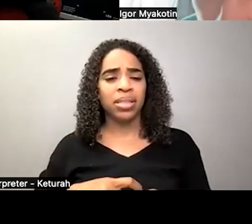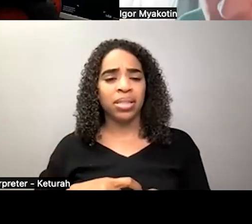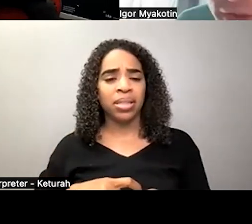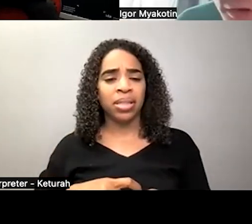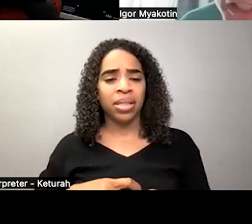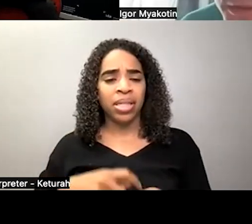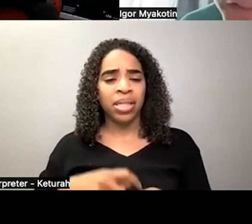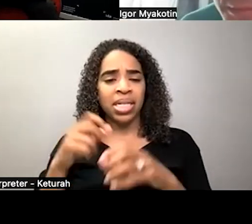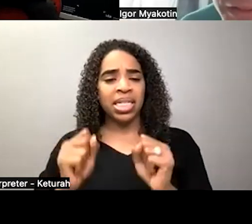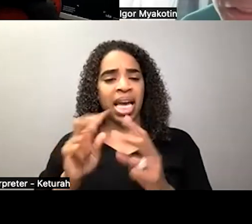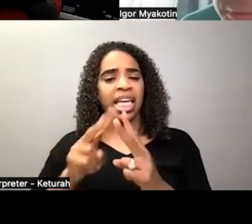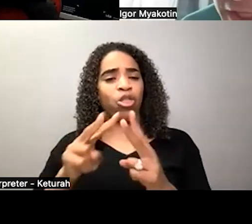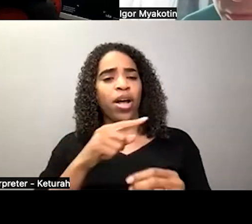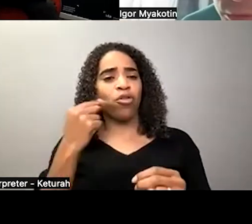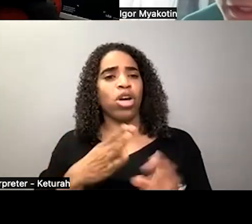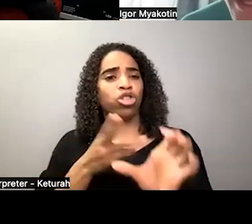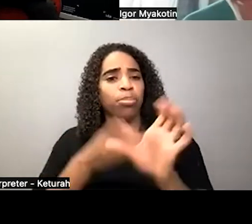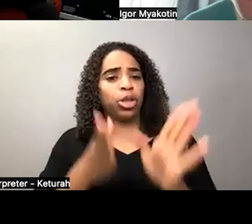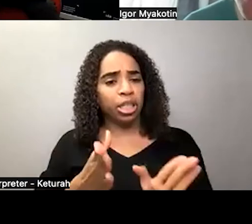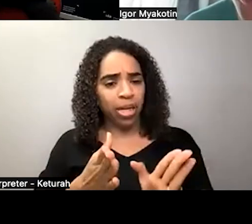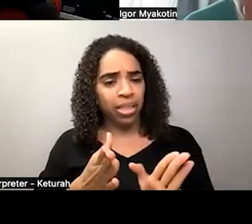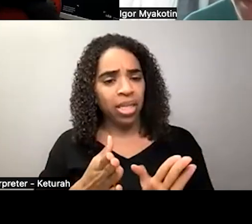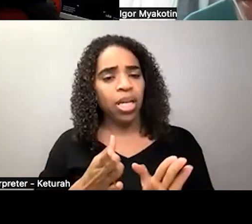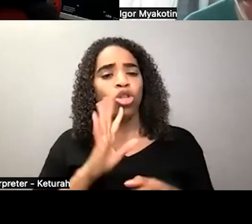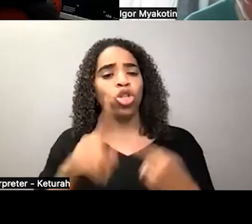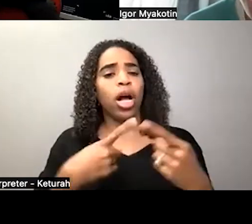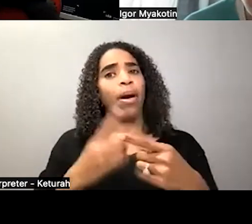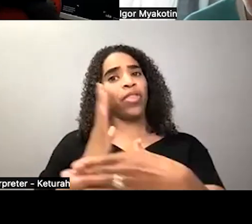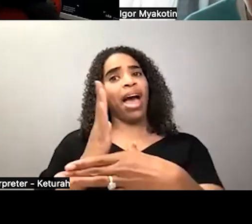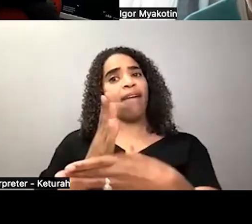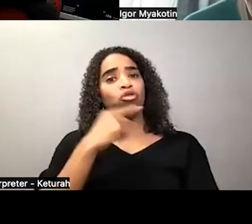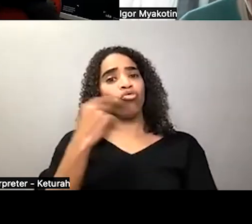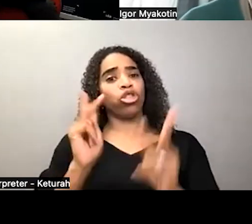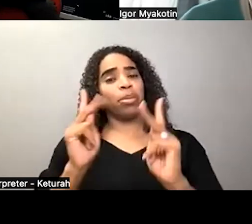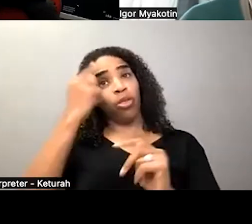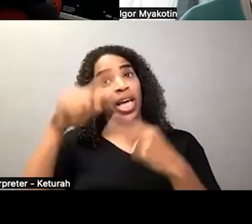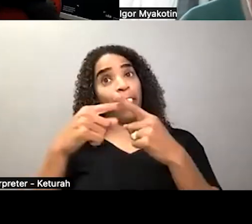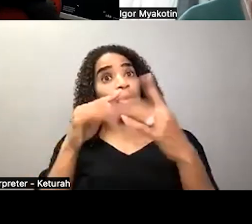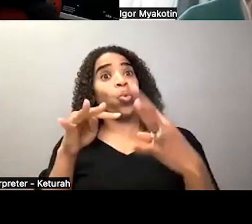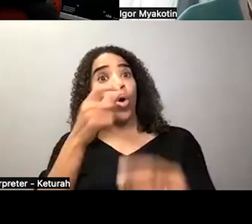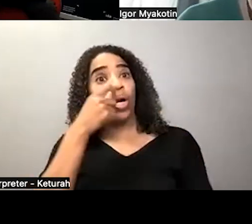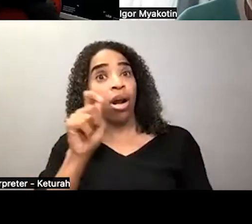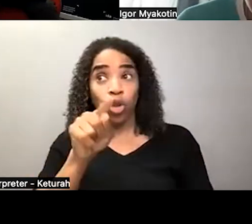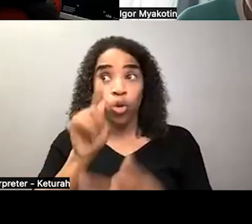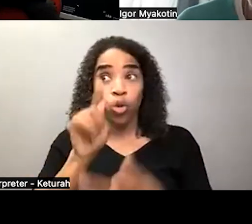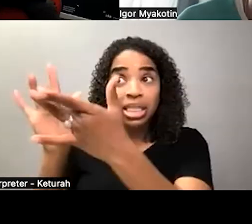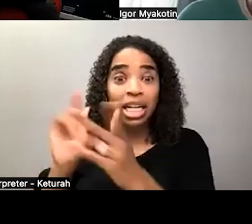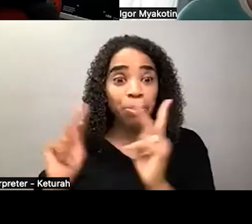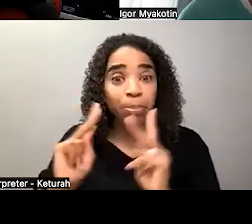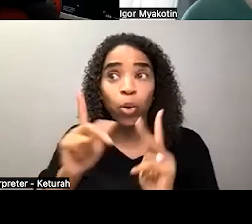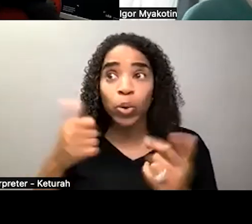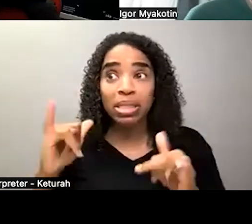Can either of the Russian participants explain what the average Russian people think of the war in Ukraine, if they're in touch with people who still live